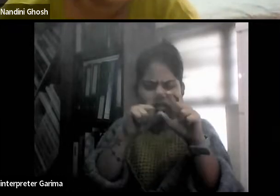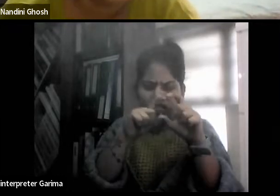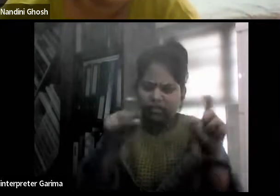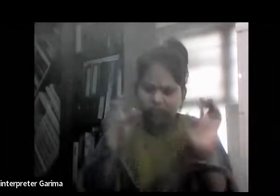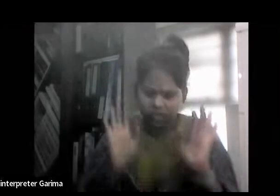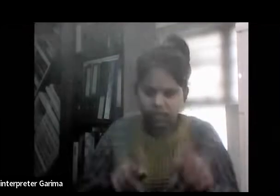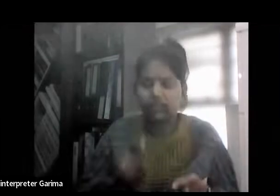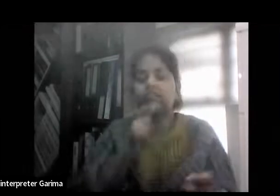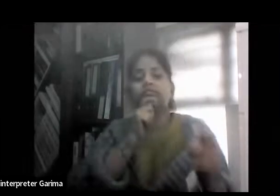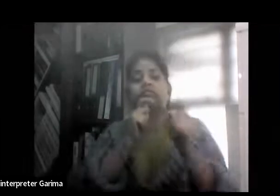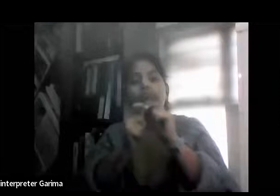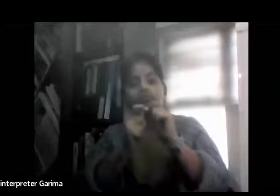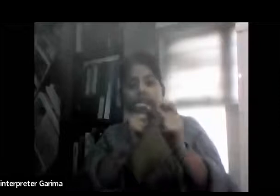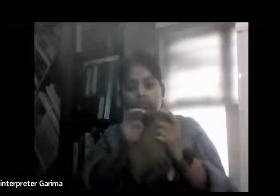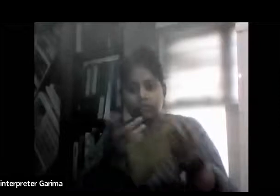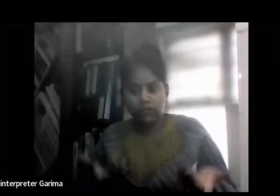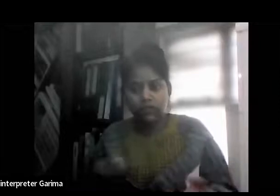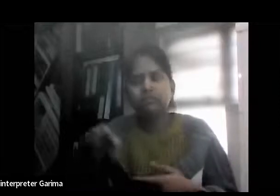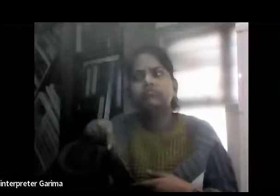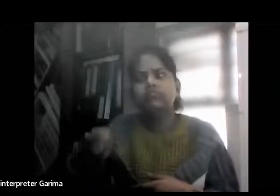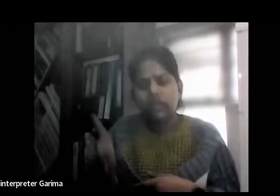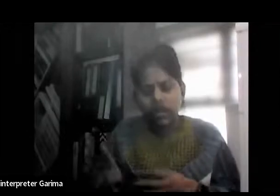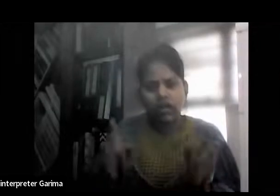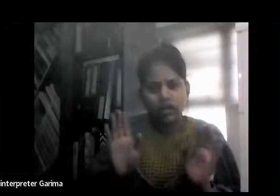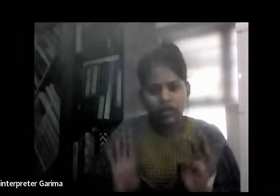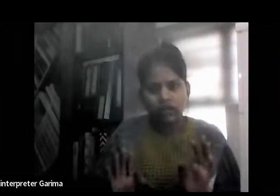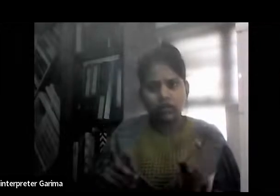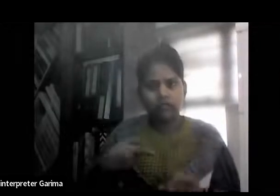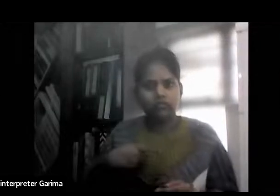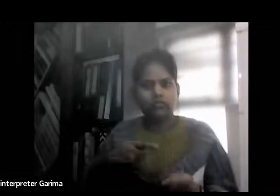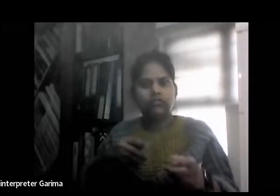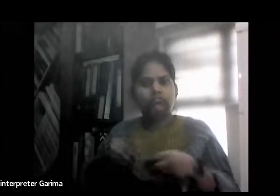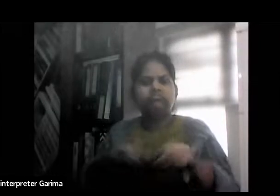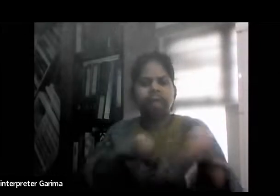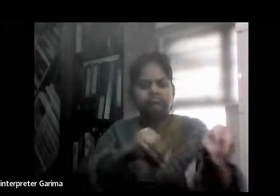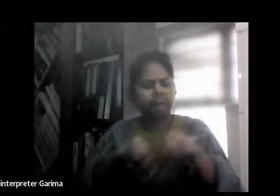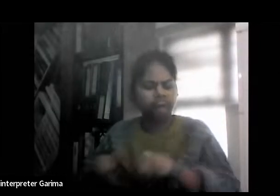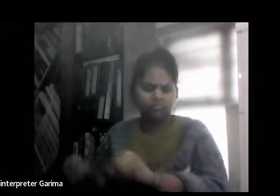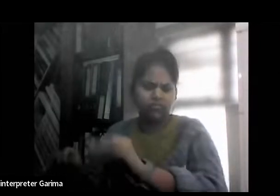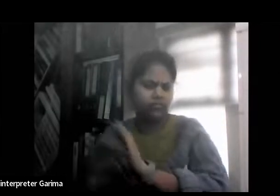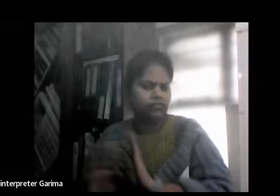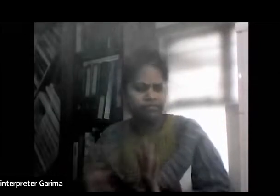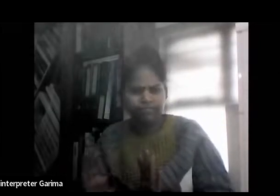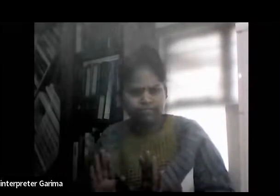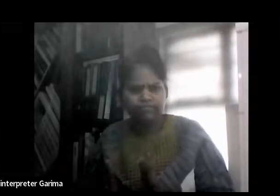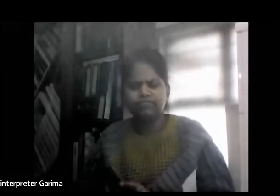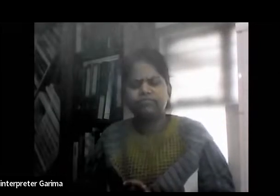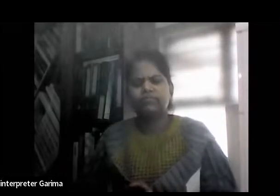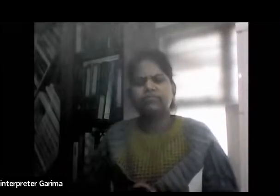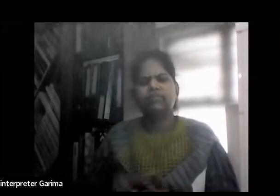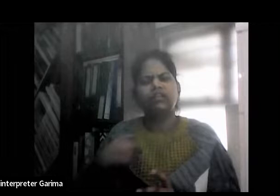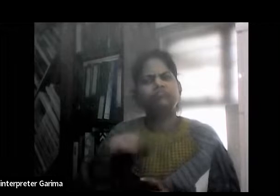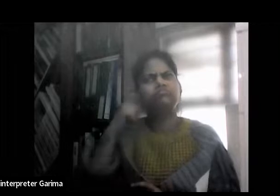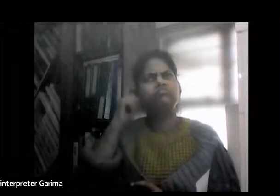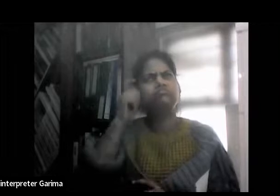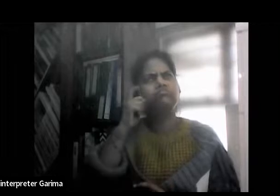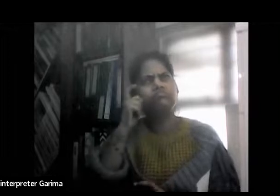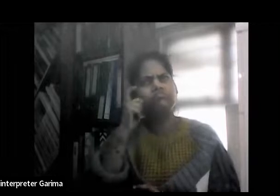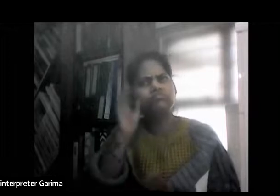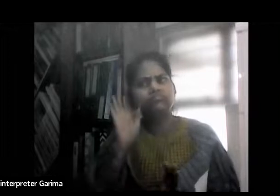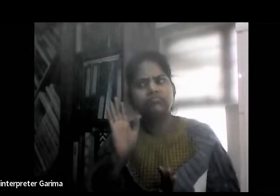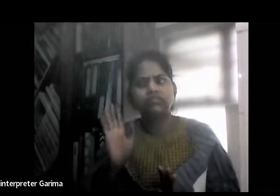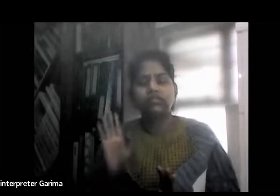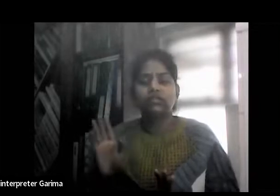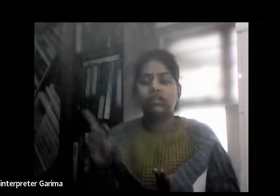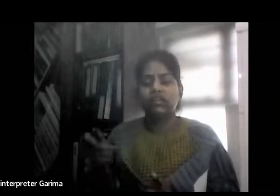media which are owned by themselves. They don't actually rely on other things. But I don't think it's going to change, or it's going